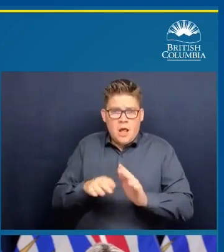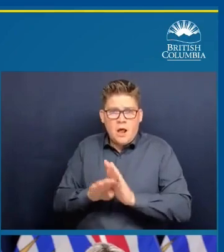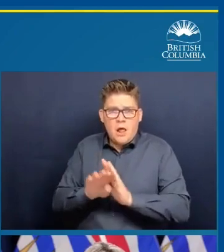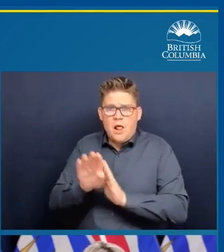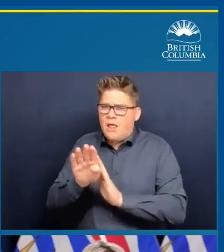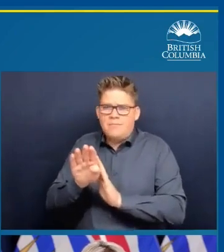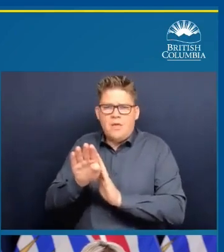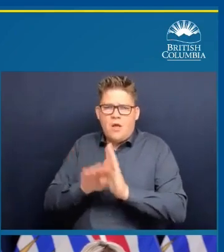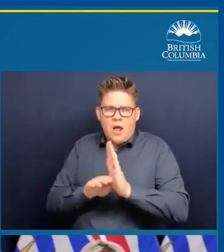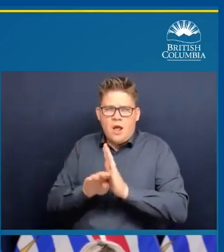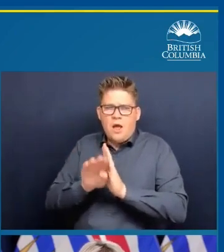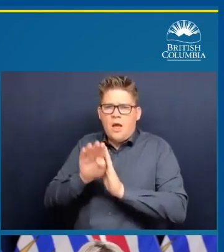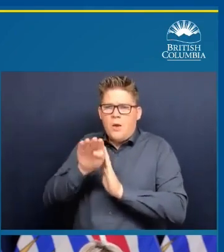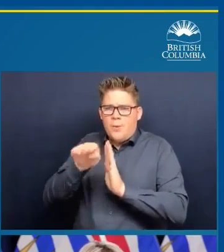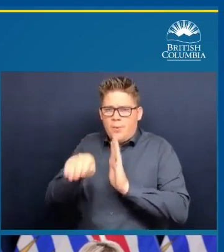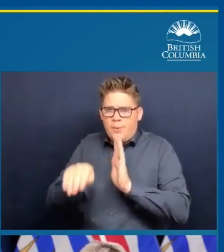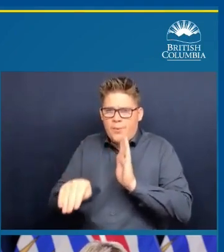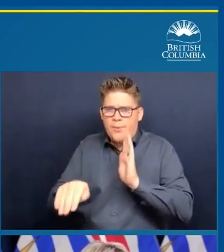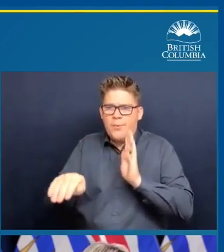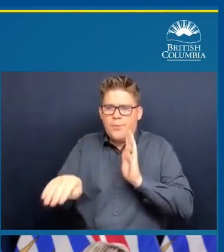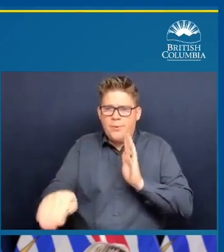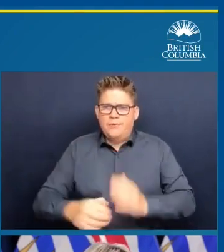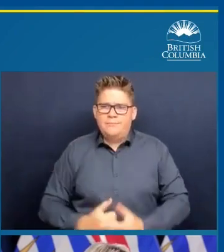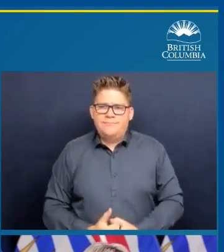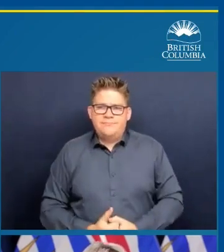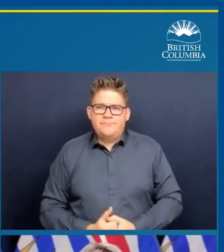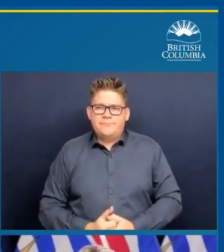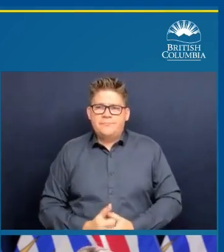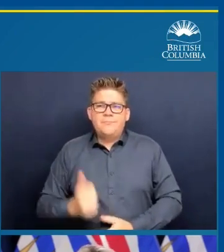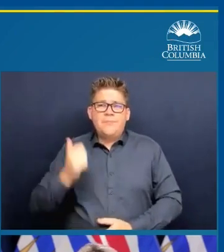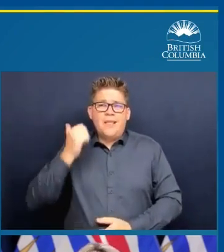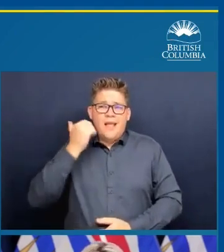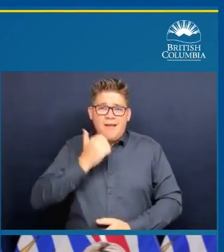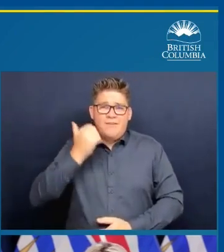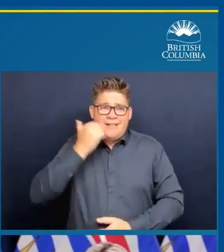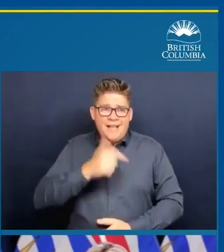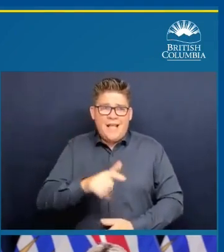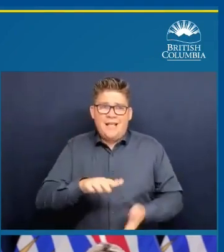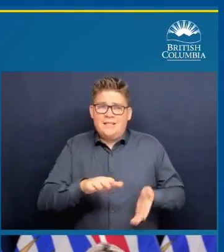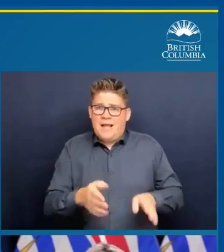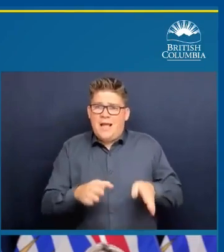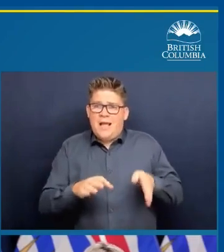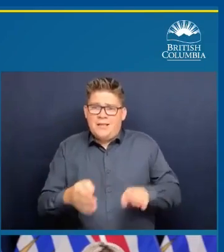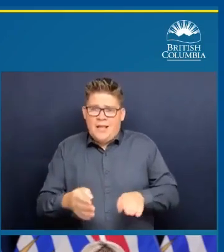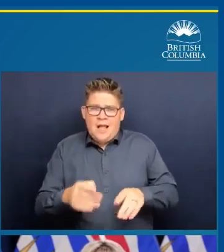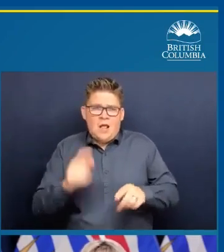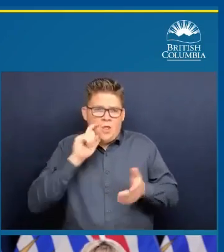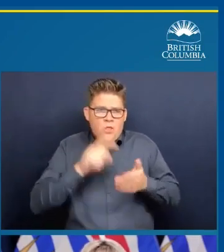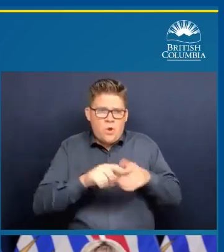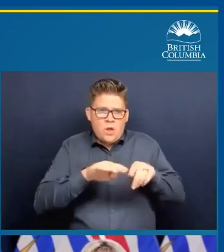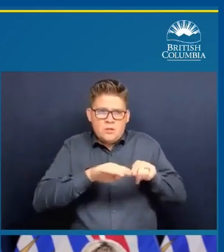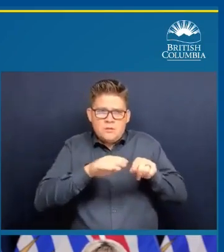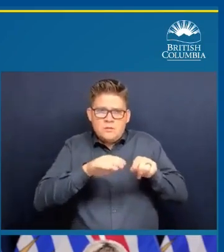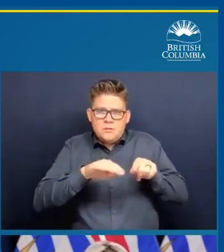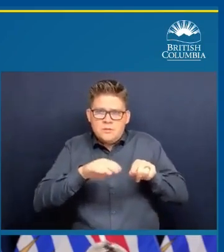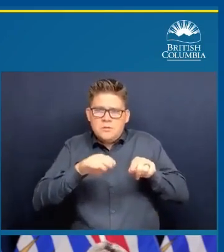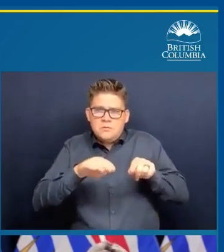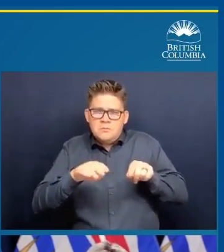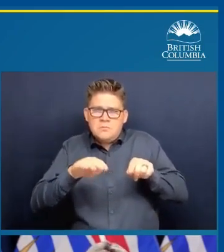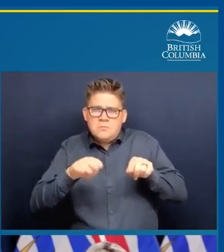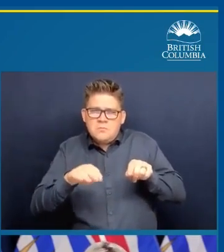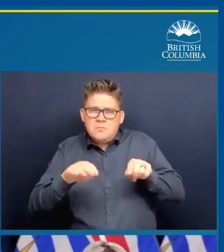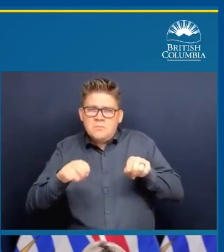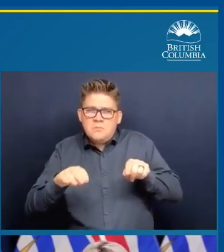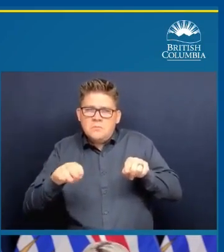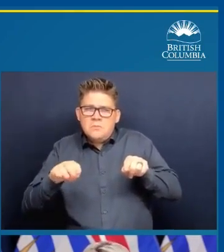all-cause mortality at 30 days, that has trickled along and is also coming down slightly. We know that the cause